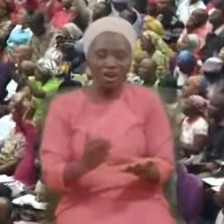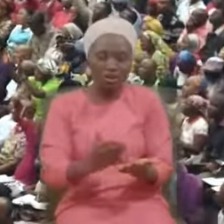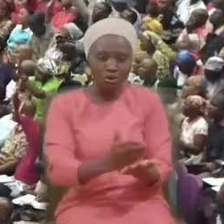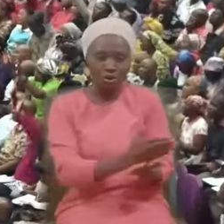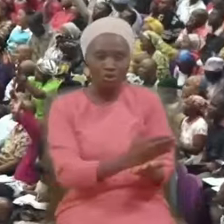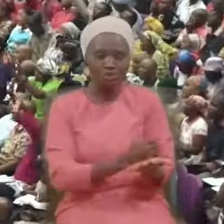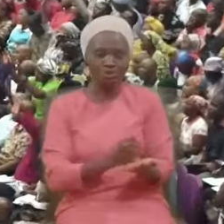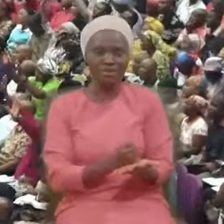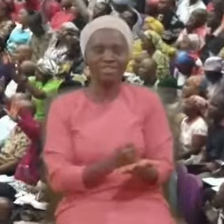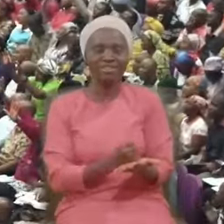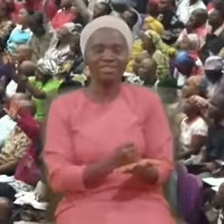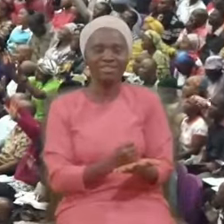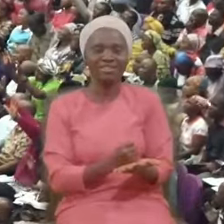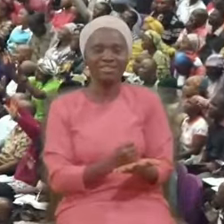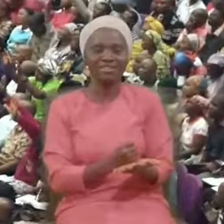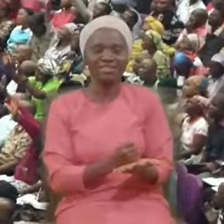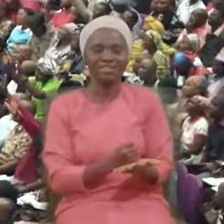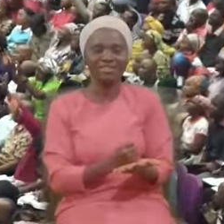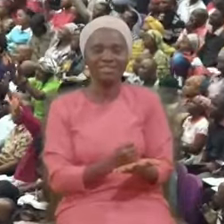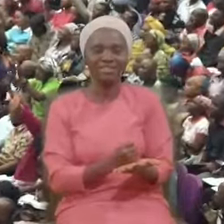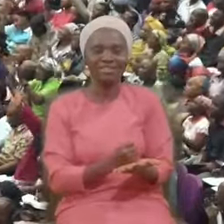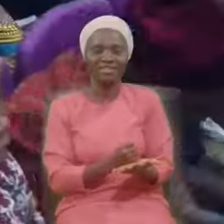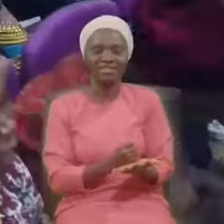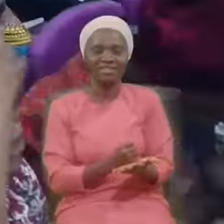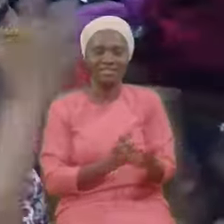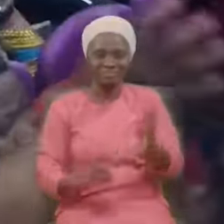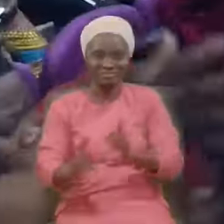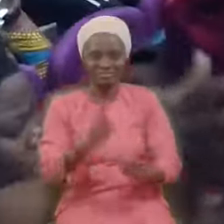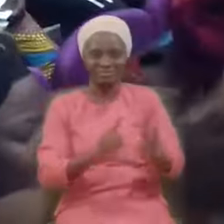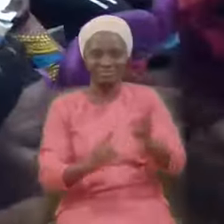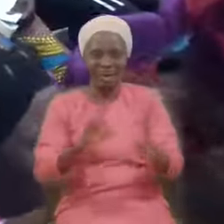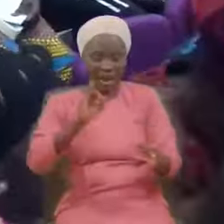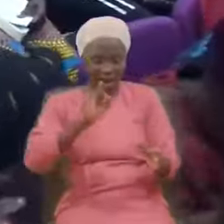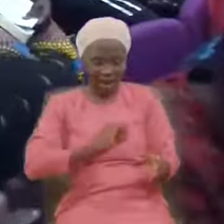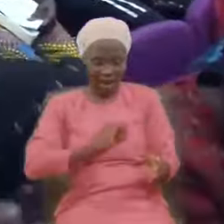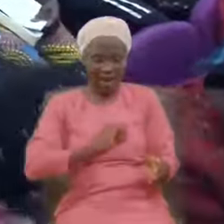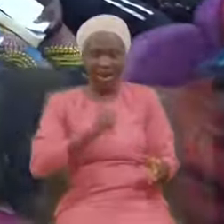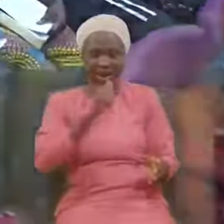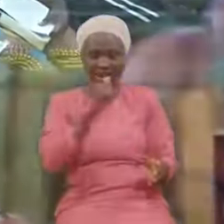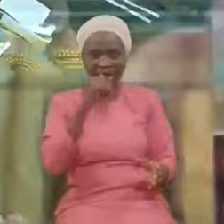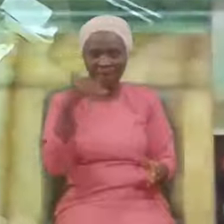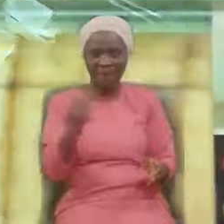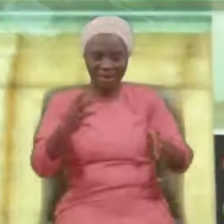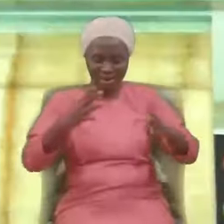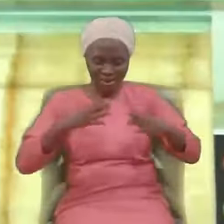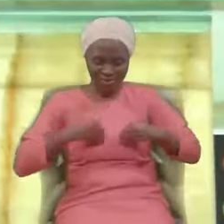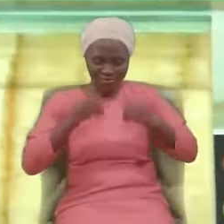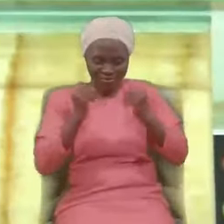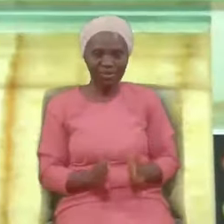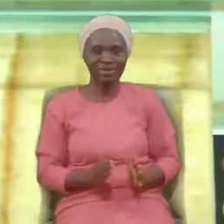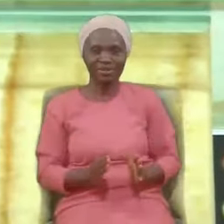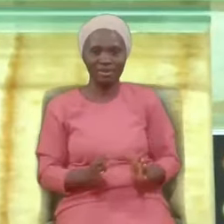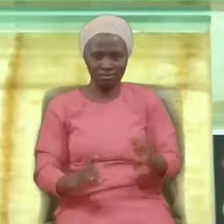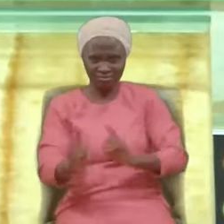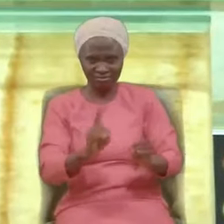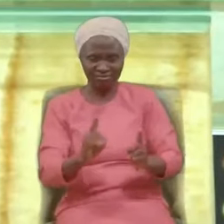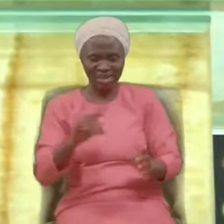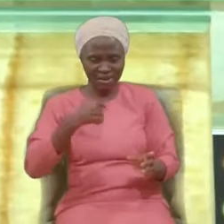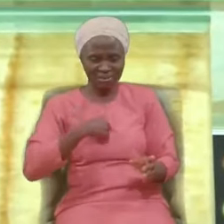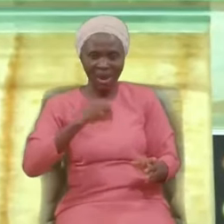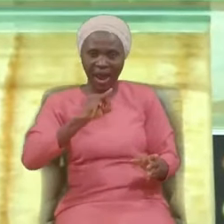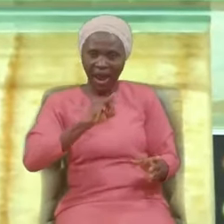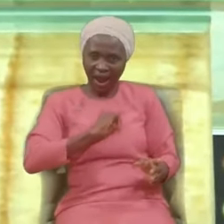Recovery. I'm a possessor tonight. I'm an achiever tonight.